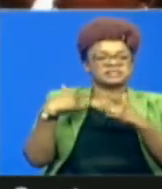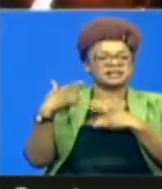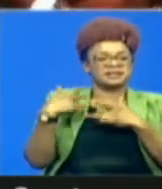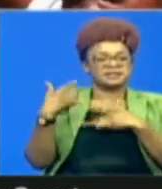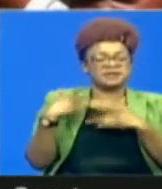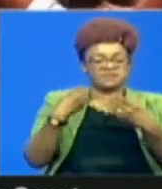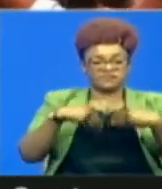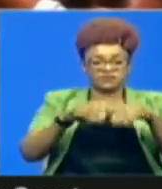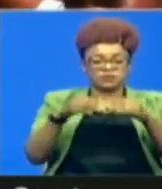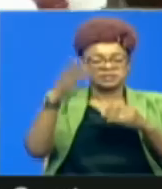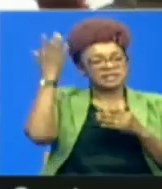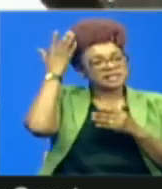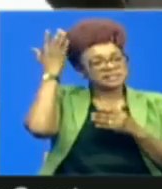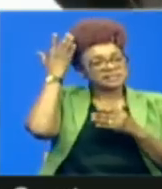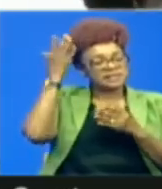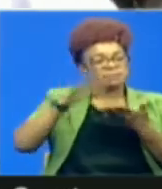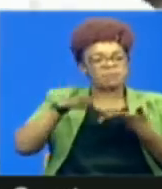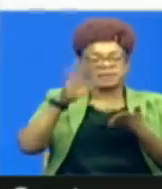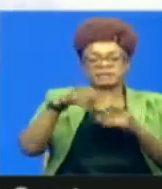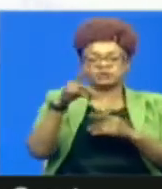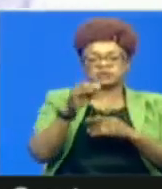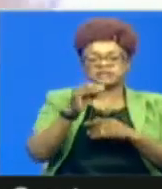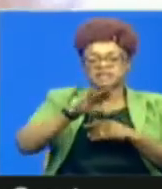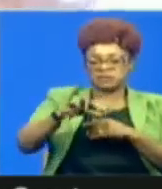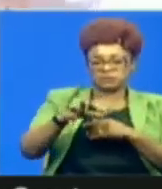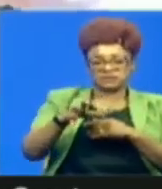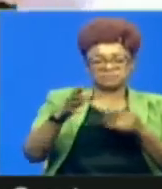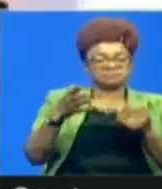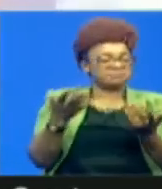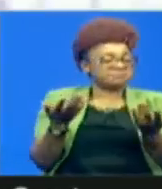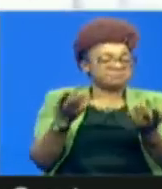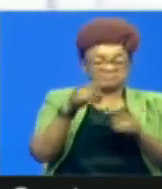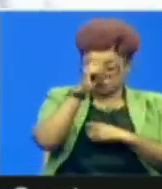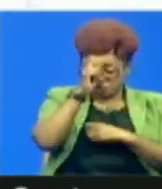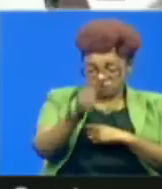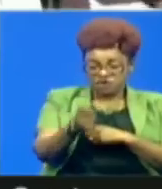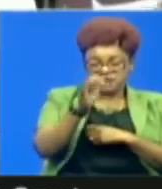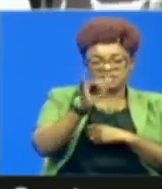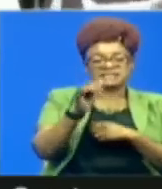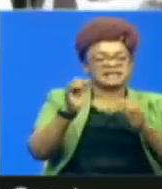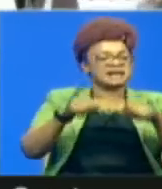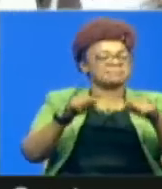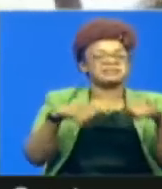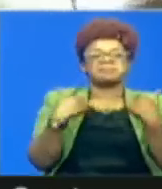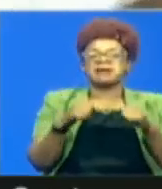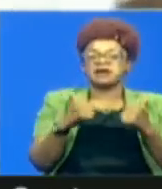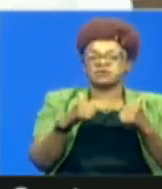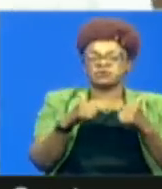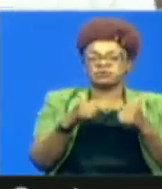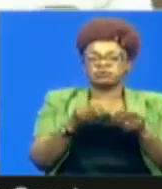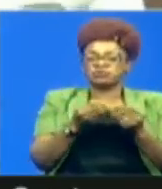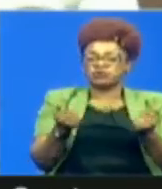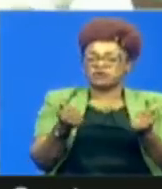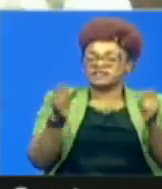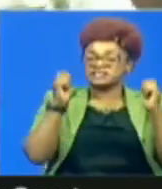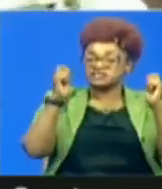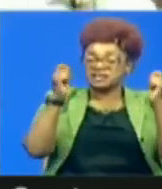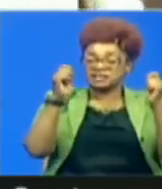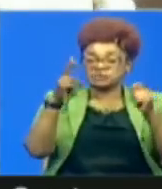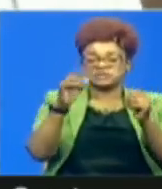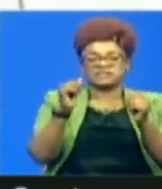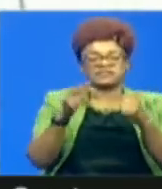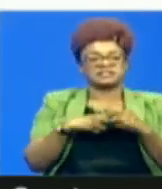to the nurses, more than 20 counties are yet to honor the agreement that resolved the strike in